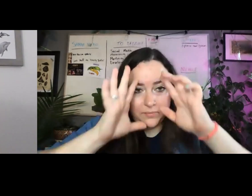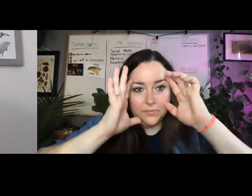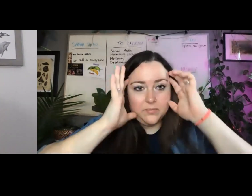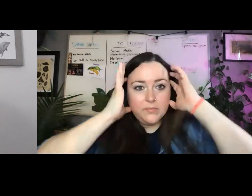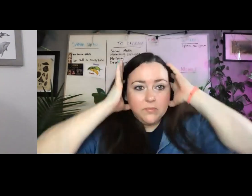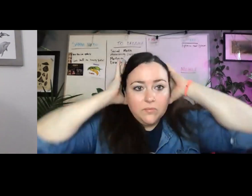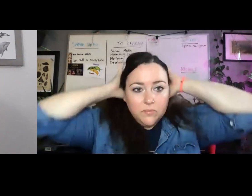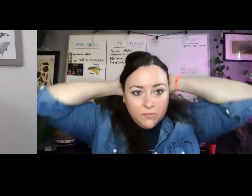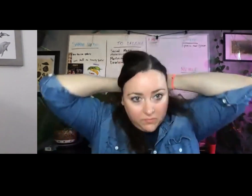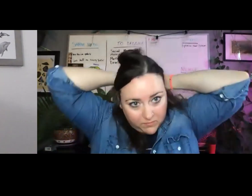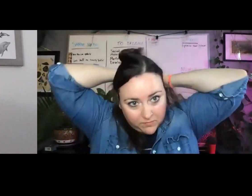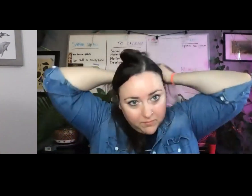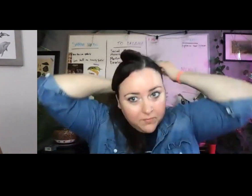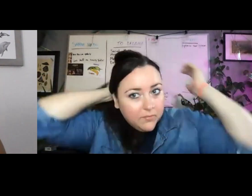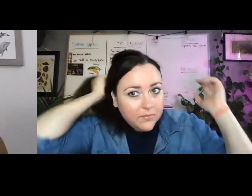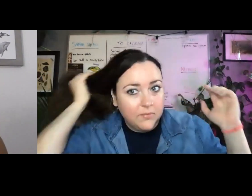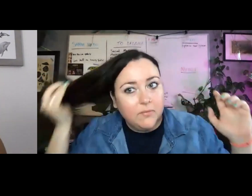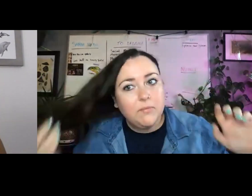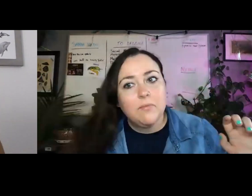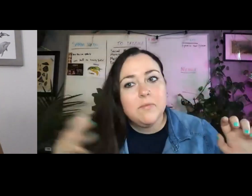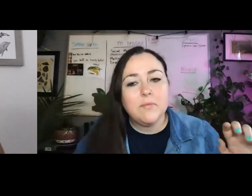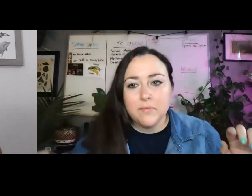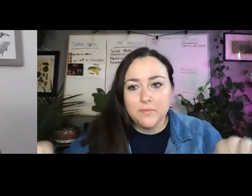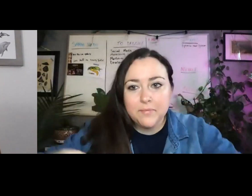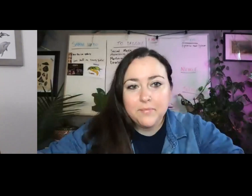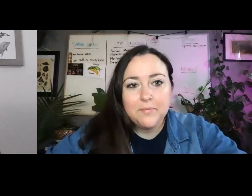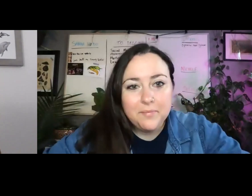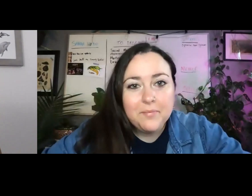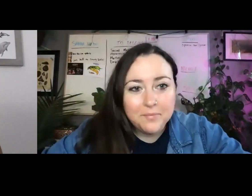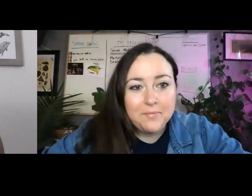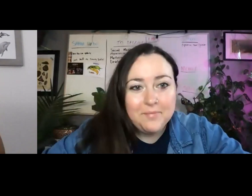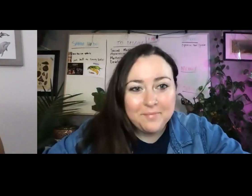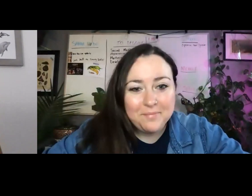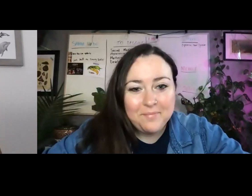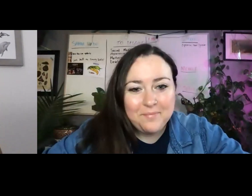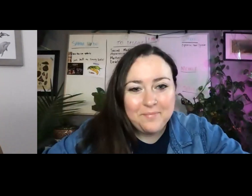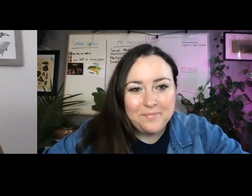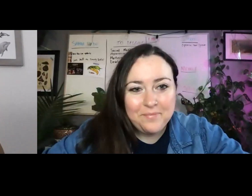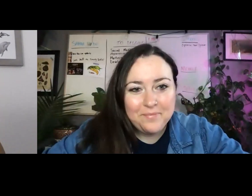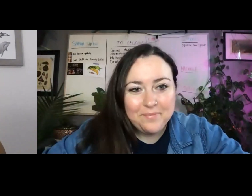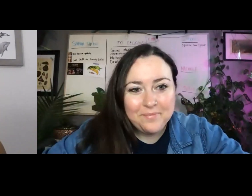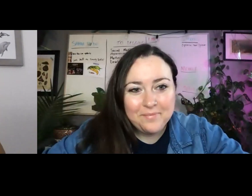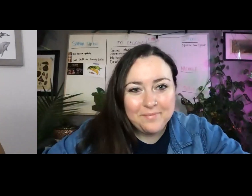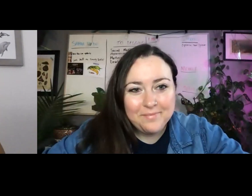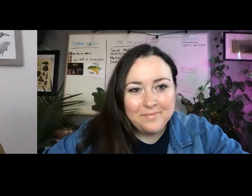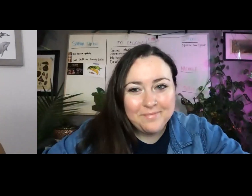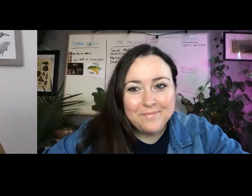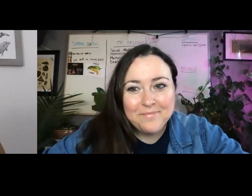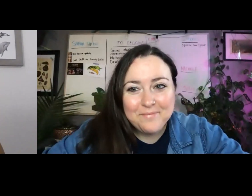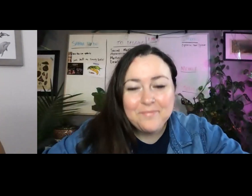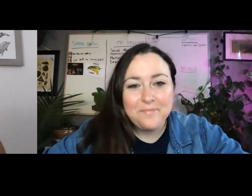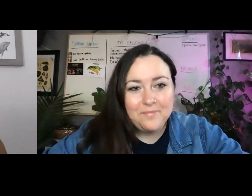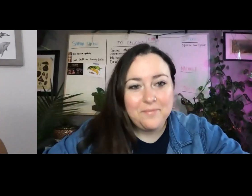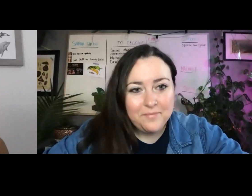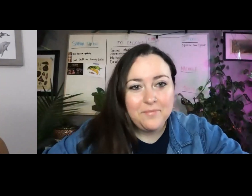know that there's one individual that uses echolocation to be able to navigate in the environment. And so, similar to that, they're very intelligent animals, and they're able